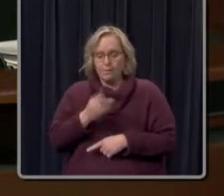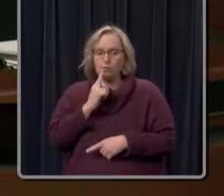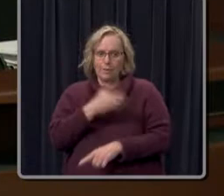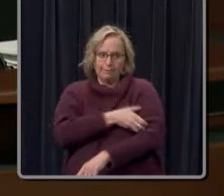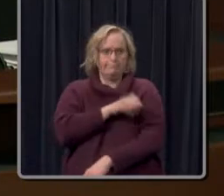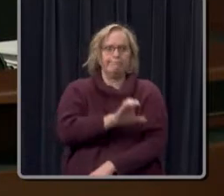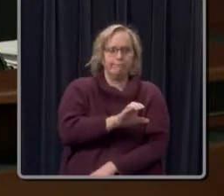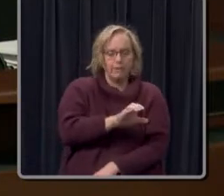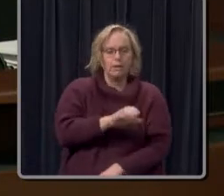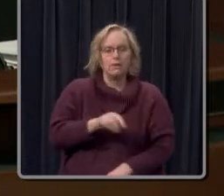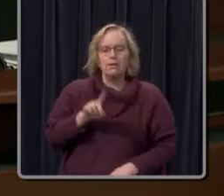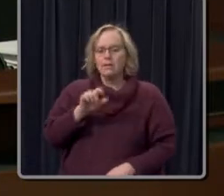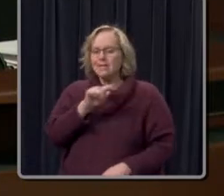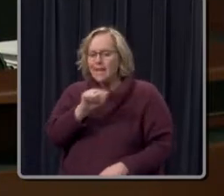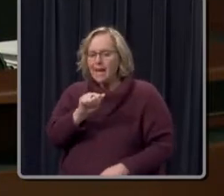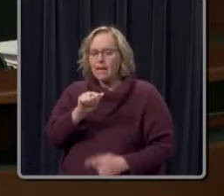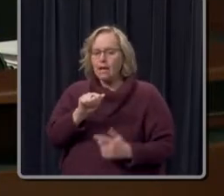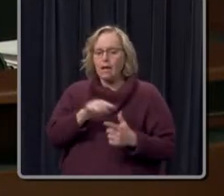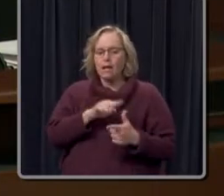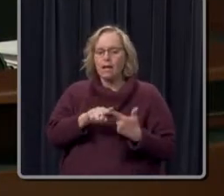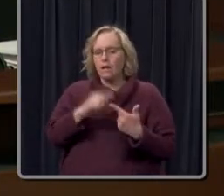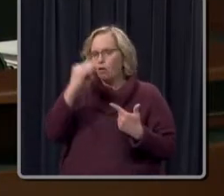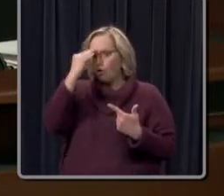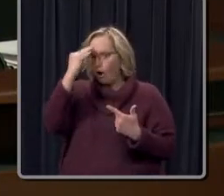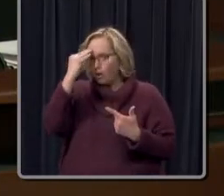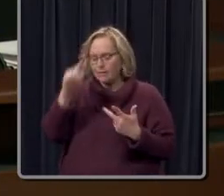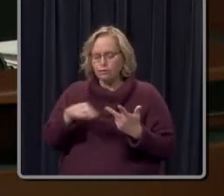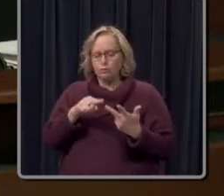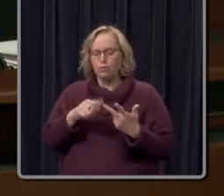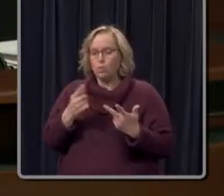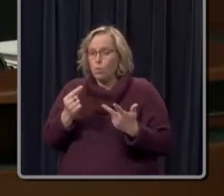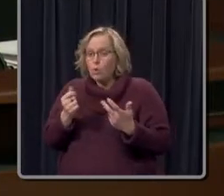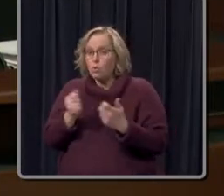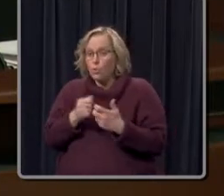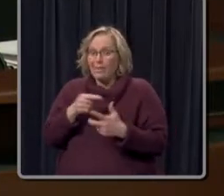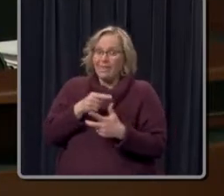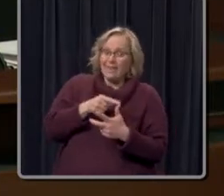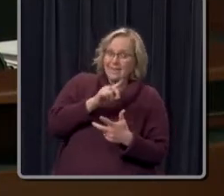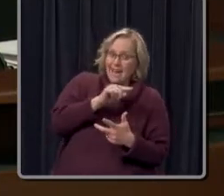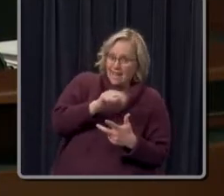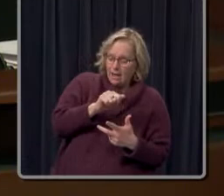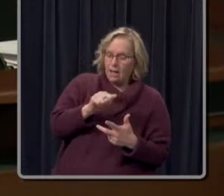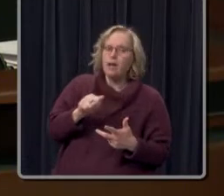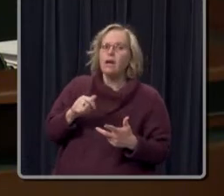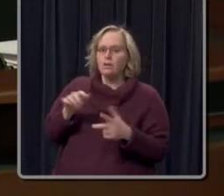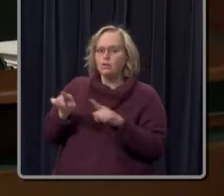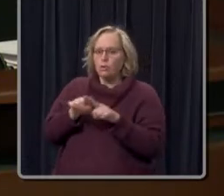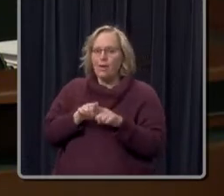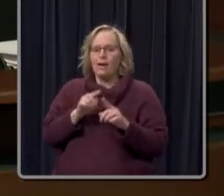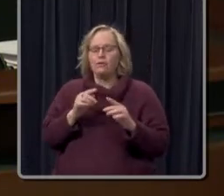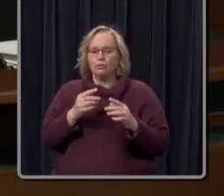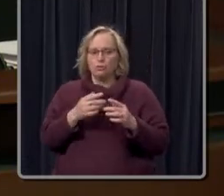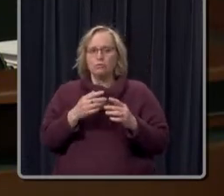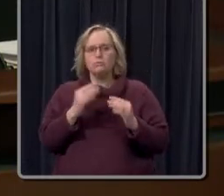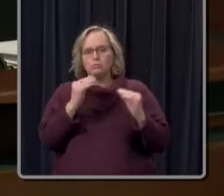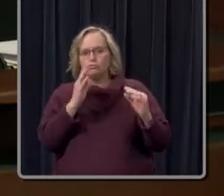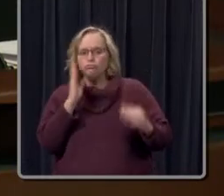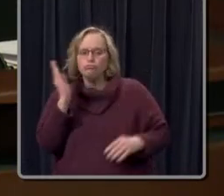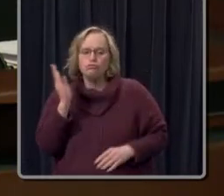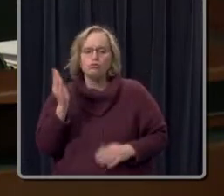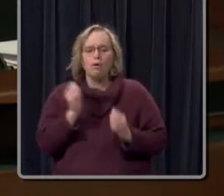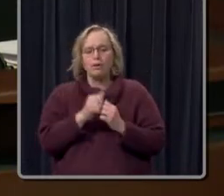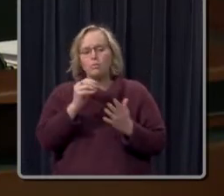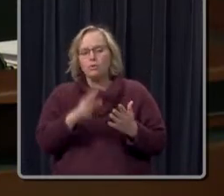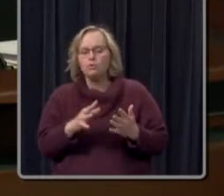It's data, knowledge, and then what do I do with it? What you were just talking about, well, is like, as you're talking to schools like Olathe North, what's